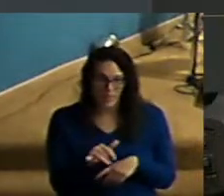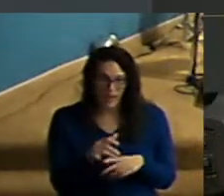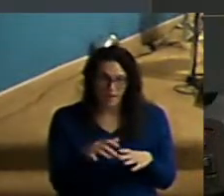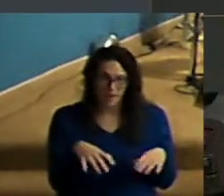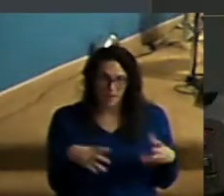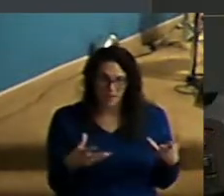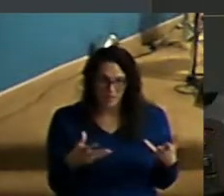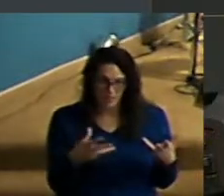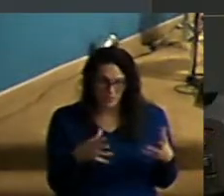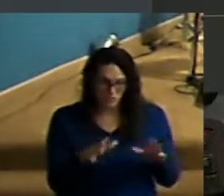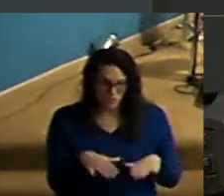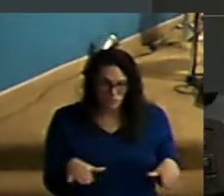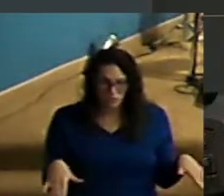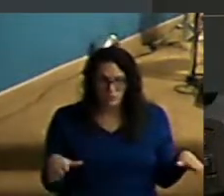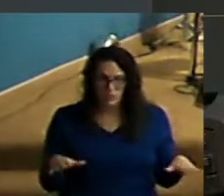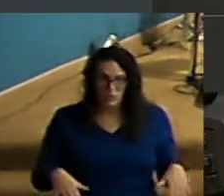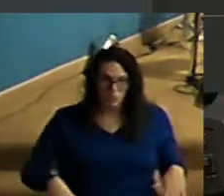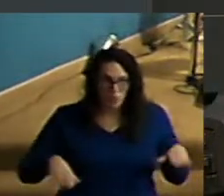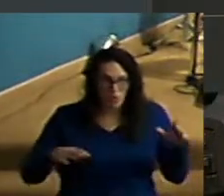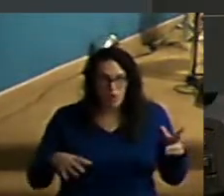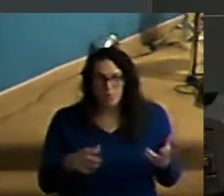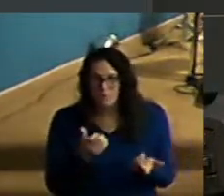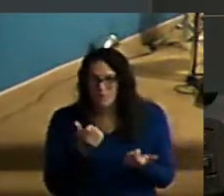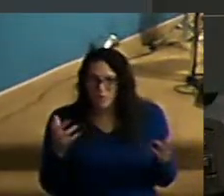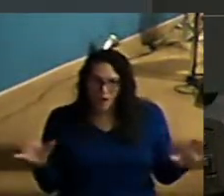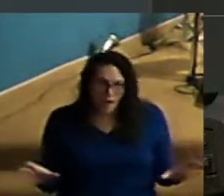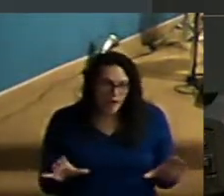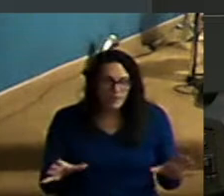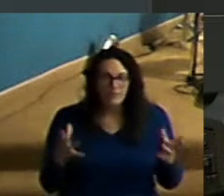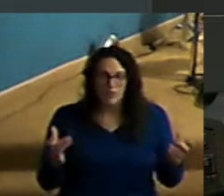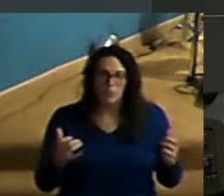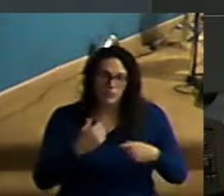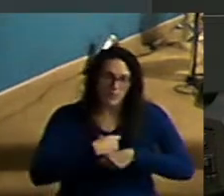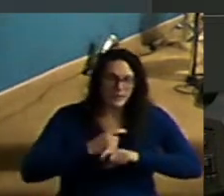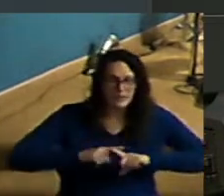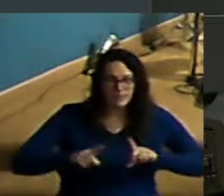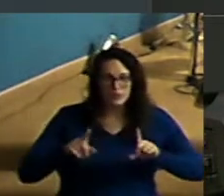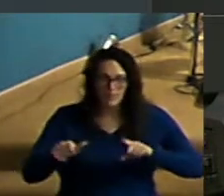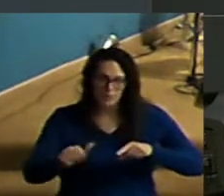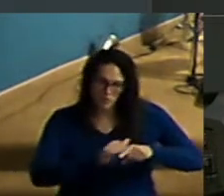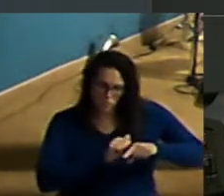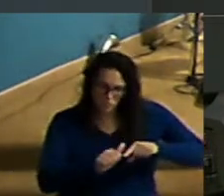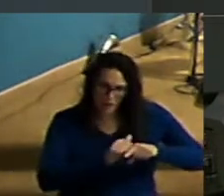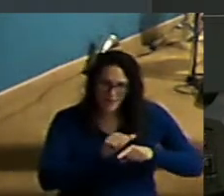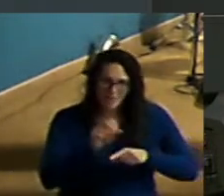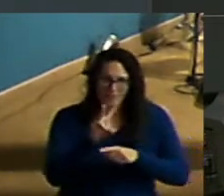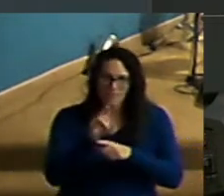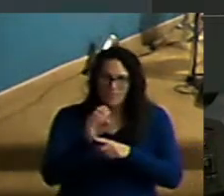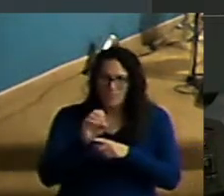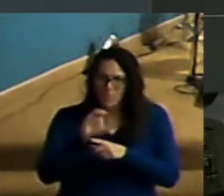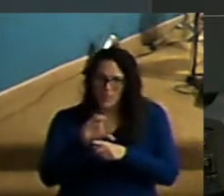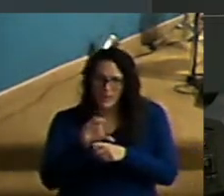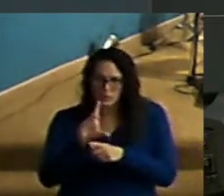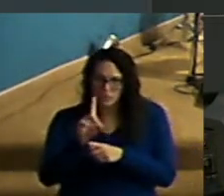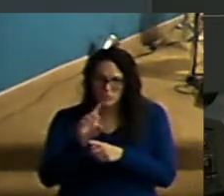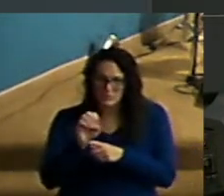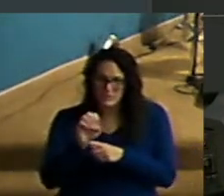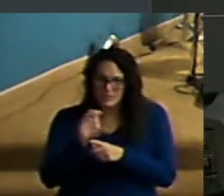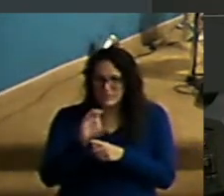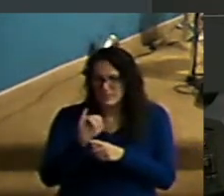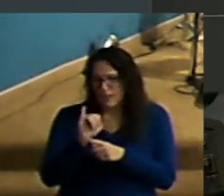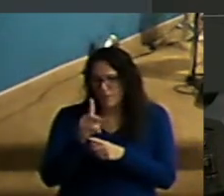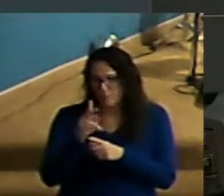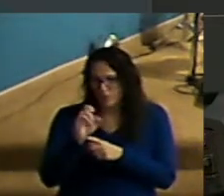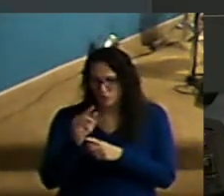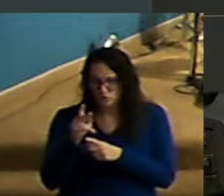to do, they want to help, they want to get active, they want to make a difference, train them in vocational discipleship, which means whatever you do with your work,